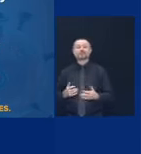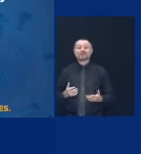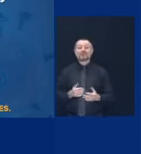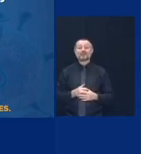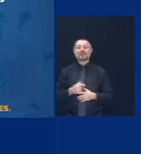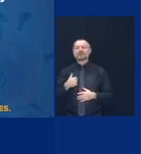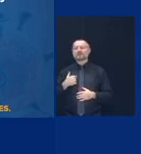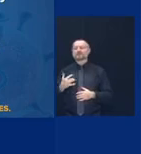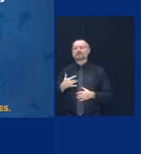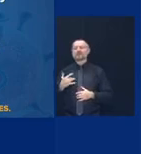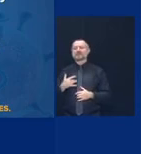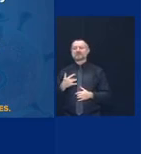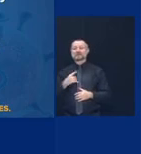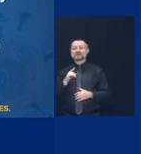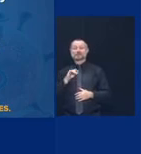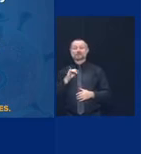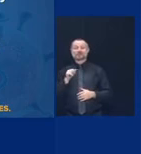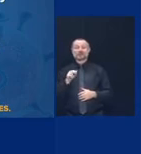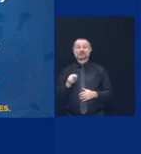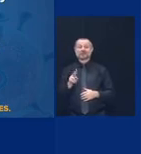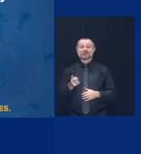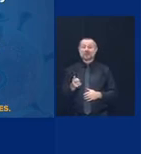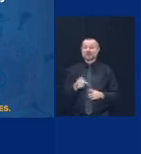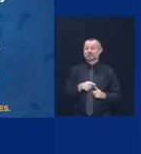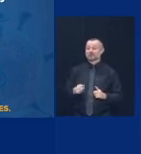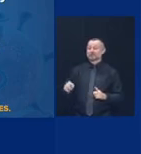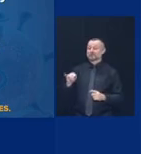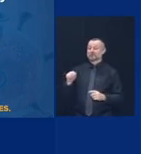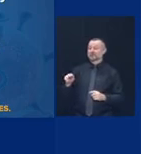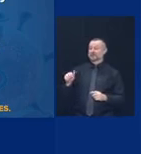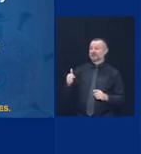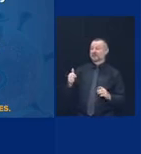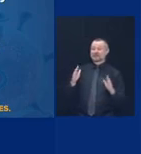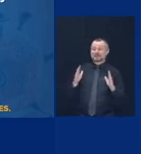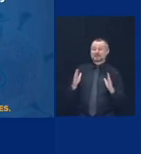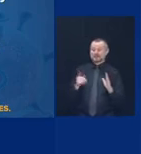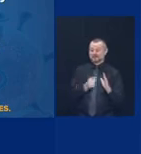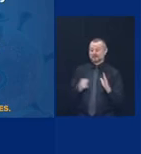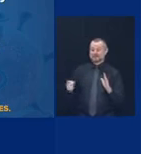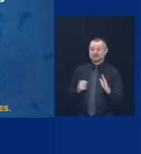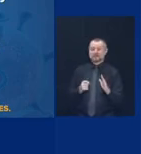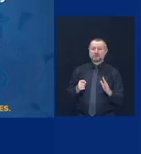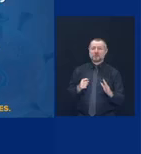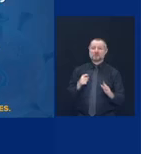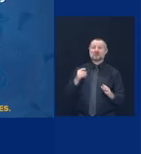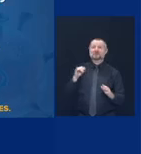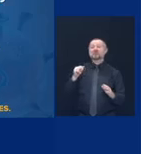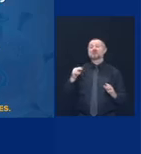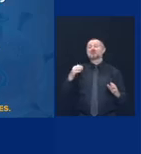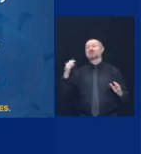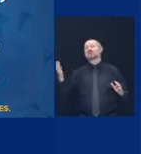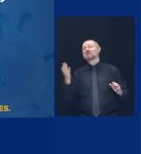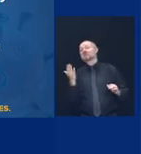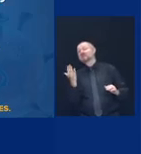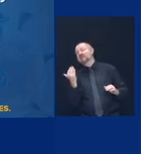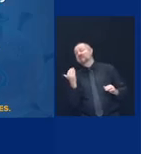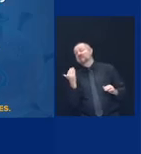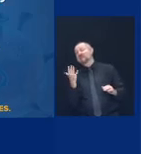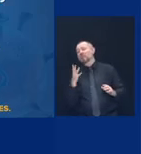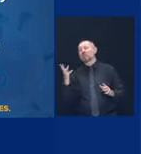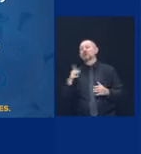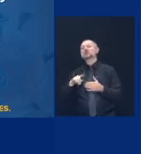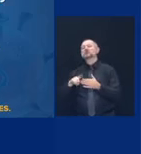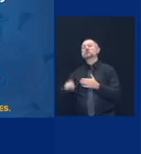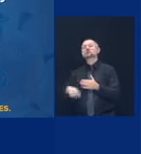after New Year's Eve, January 2nd, January 10th, January 15th, then you'll see the